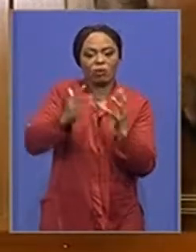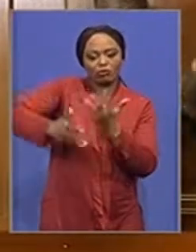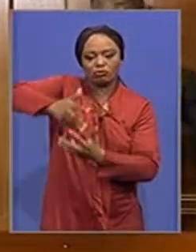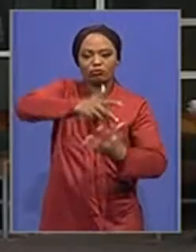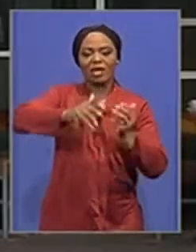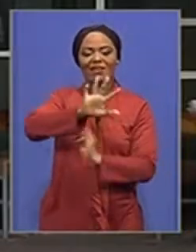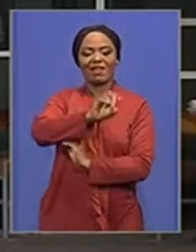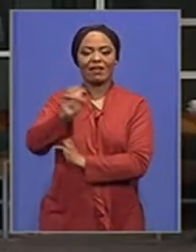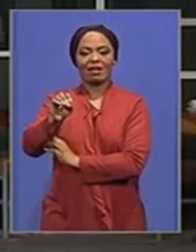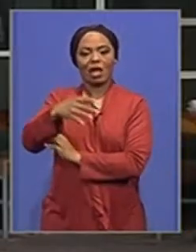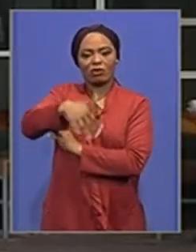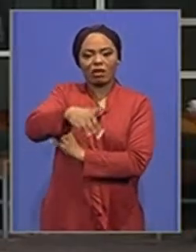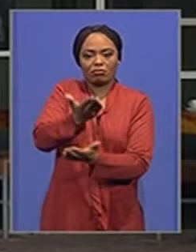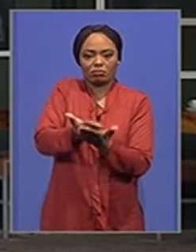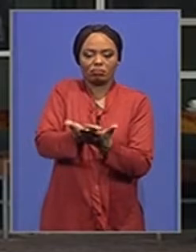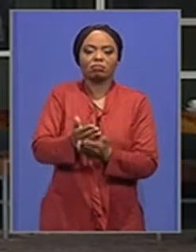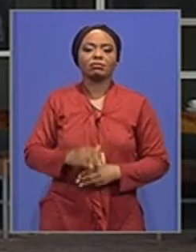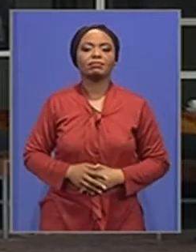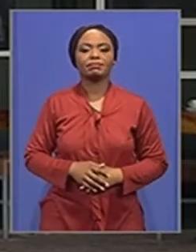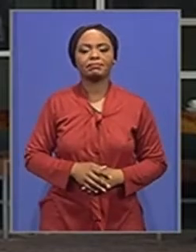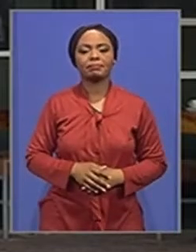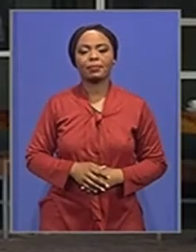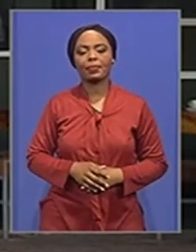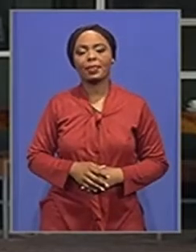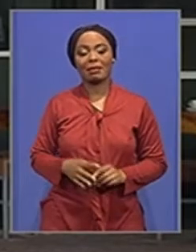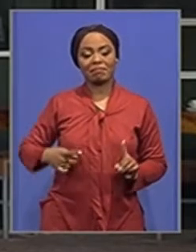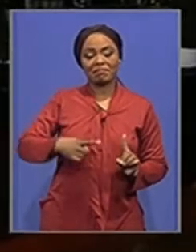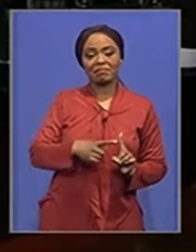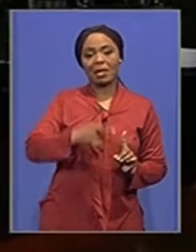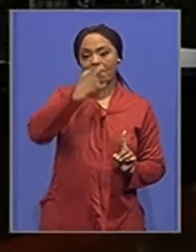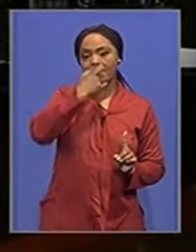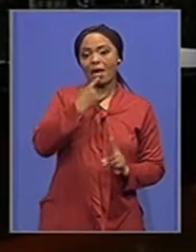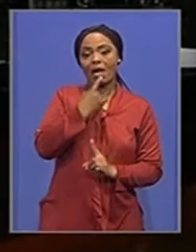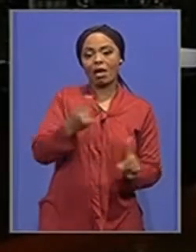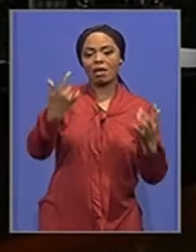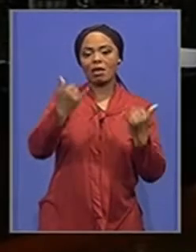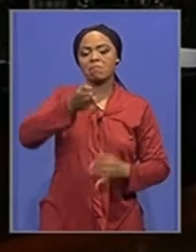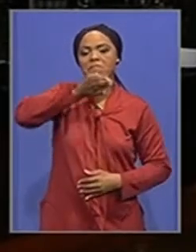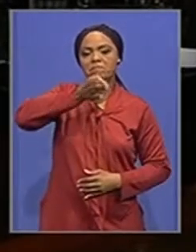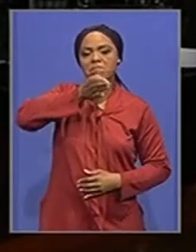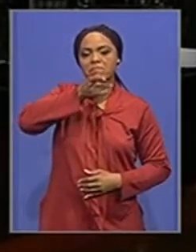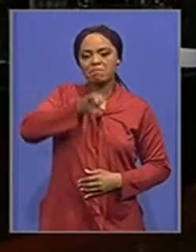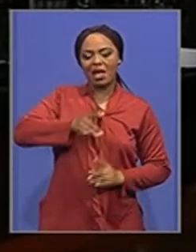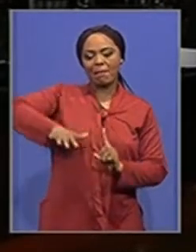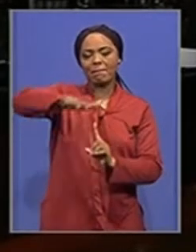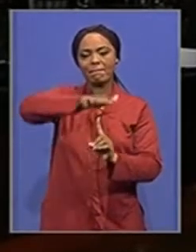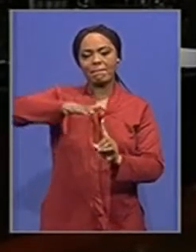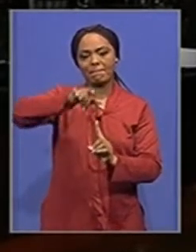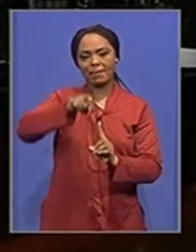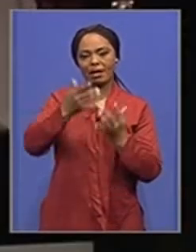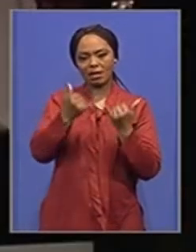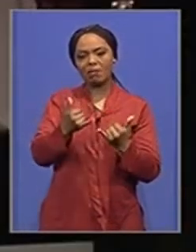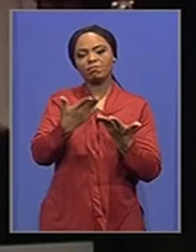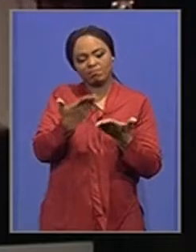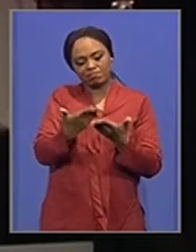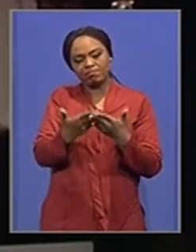500 people. Ramaphosa o itsisitse fa thekiso ya nnotagi kwa mafelong a go rekwang go sa hupelwe teng a tlile go letlelelwa